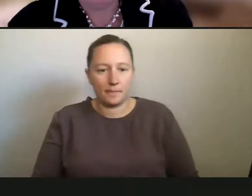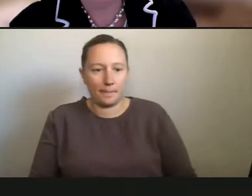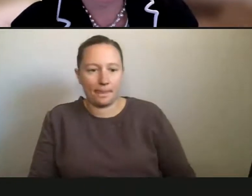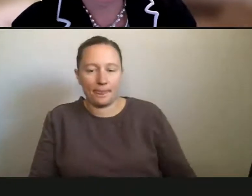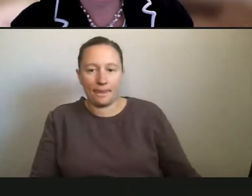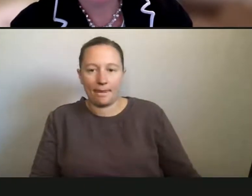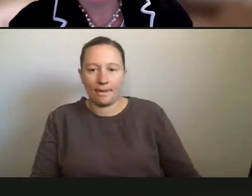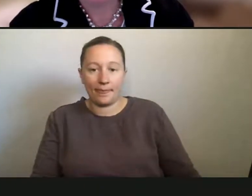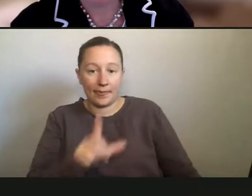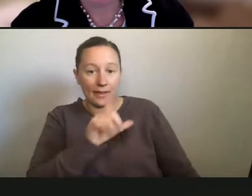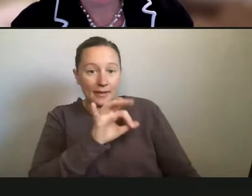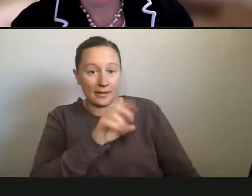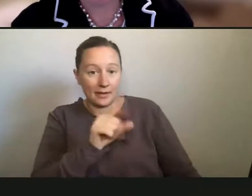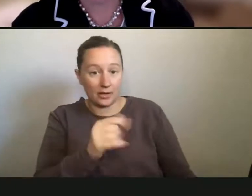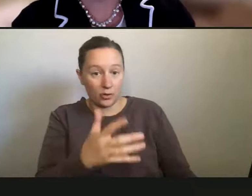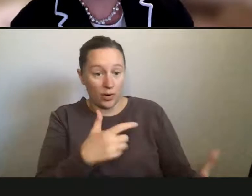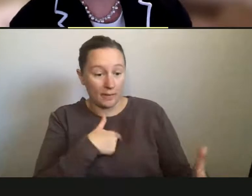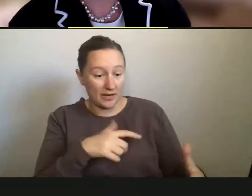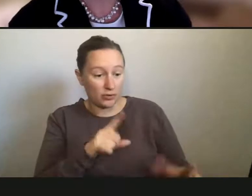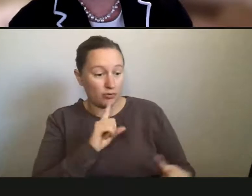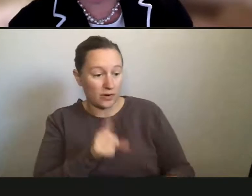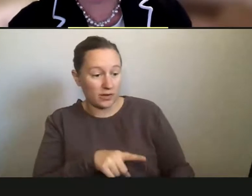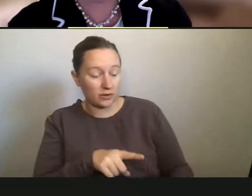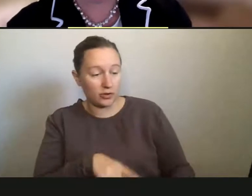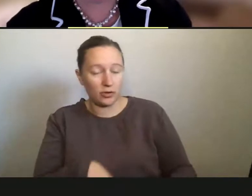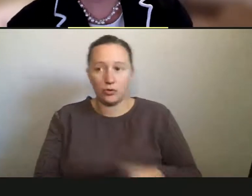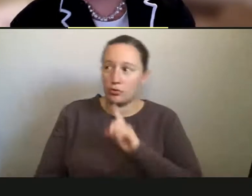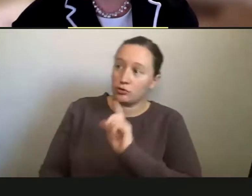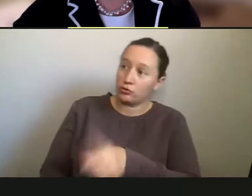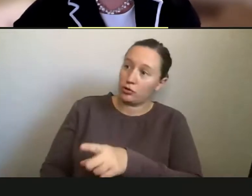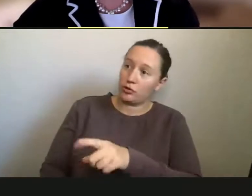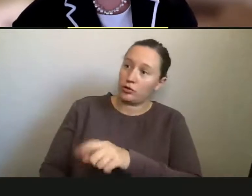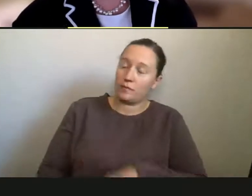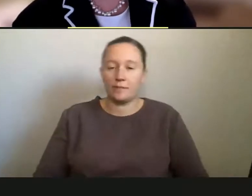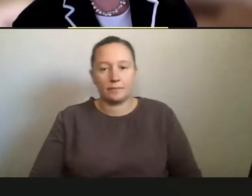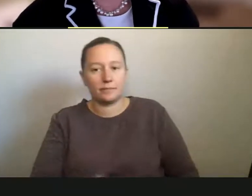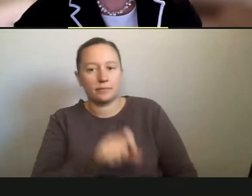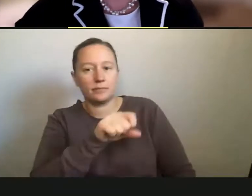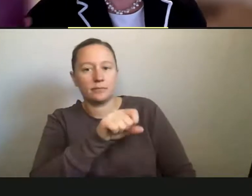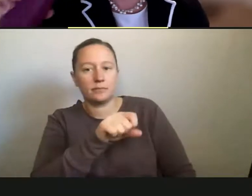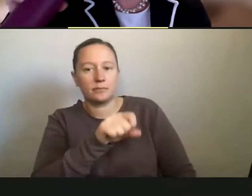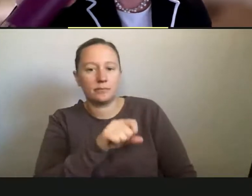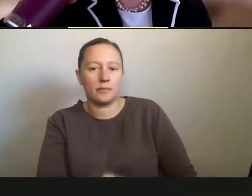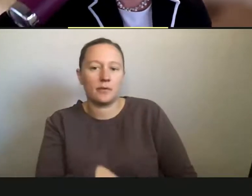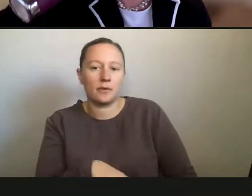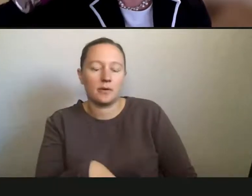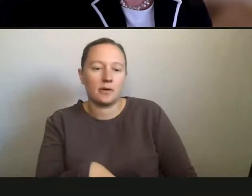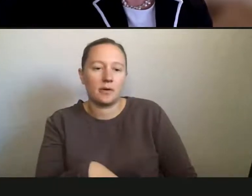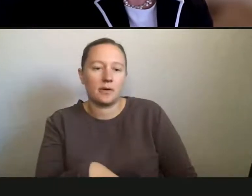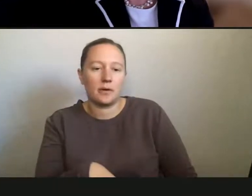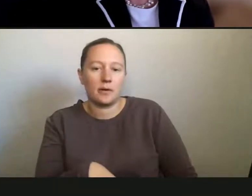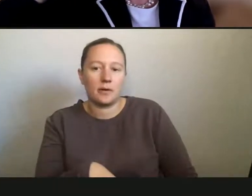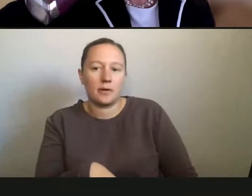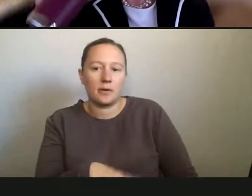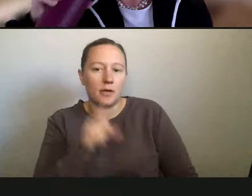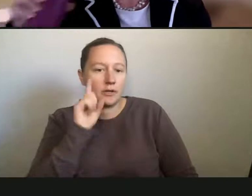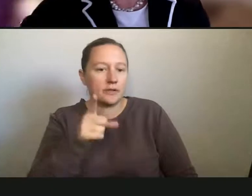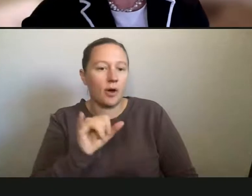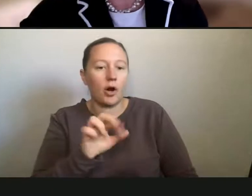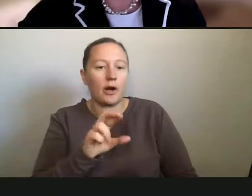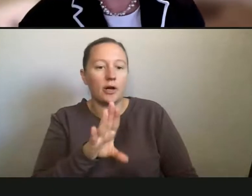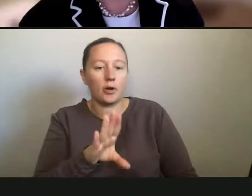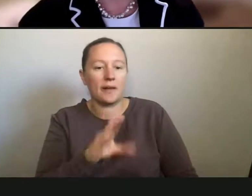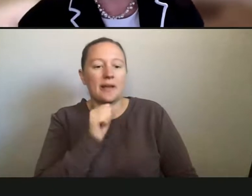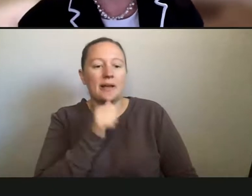Lindy, do you want me to take it? You've been taking all of them. Sure. Yeah, smart IRB is not